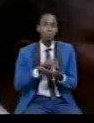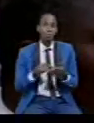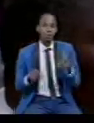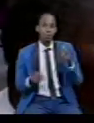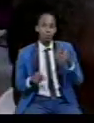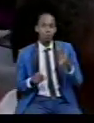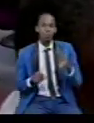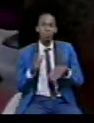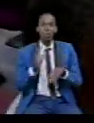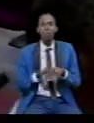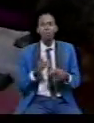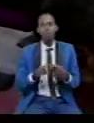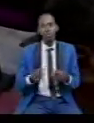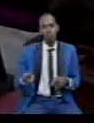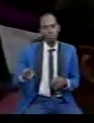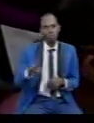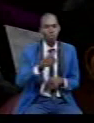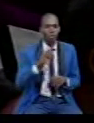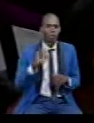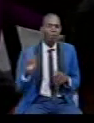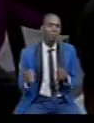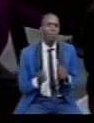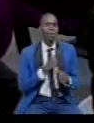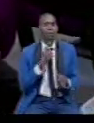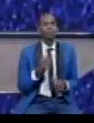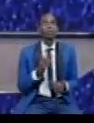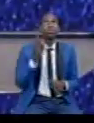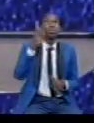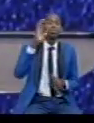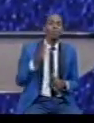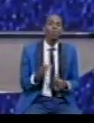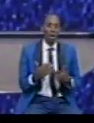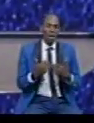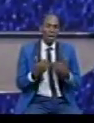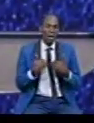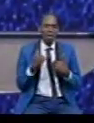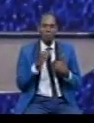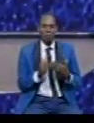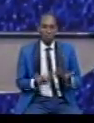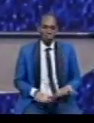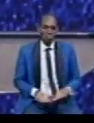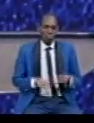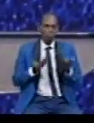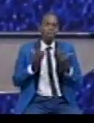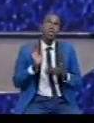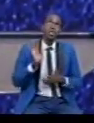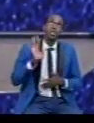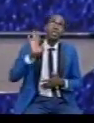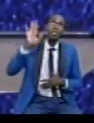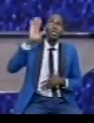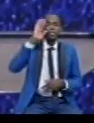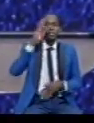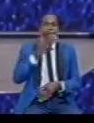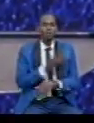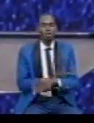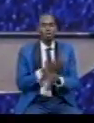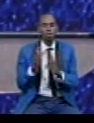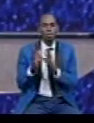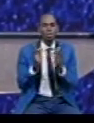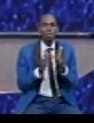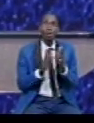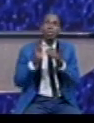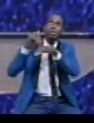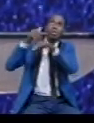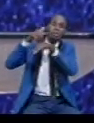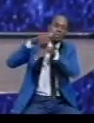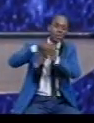you first, God, having raised up a son, Jesus, sent him to bless